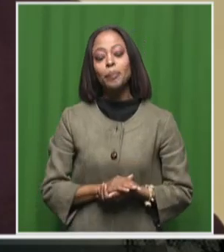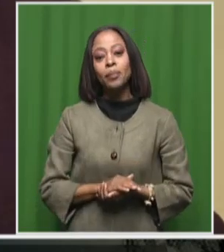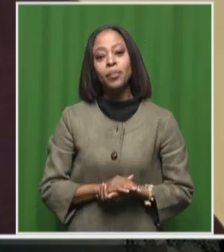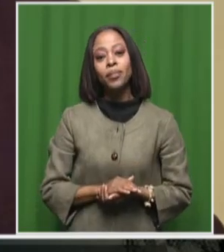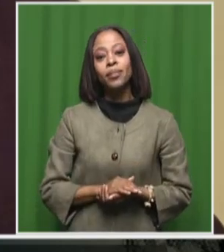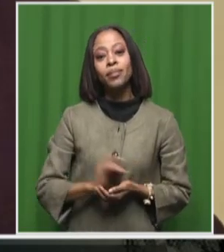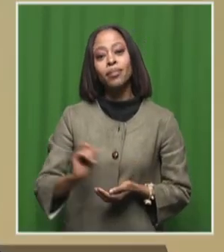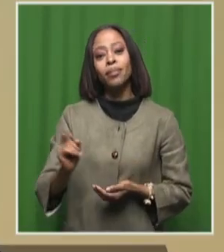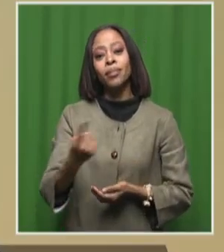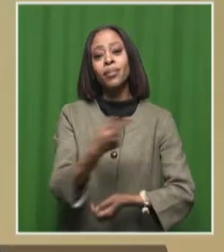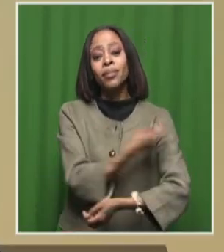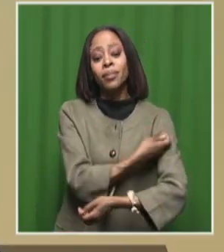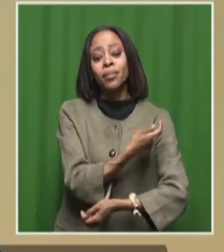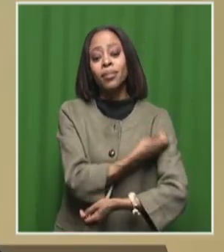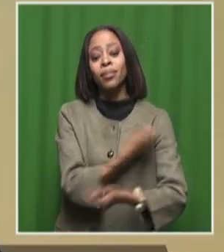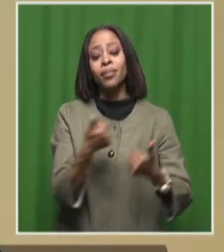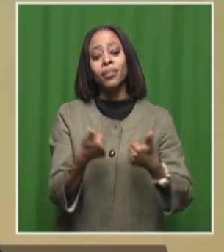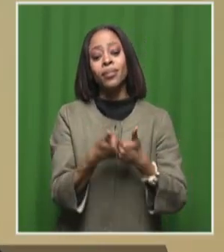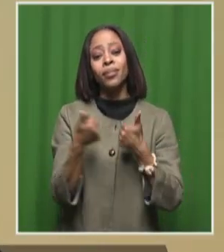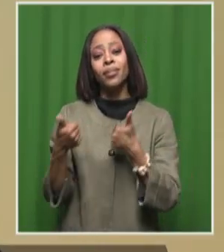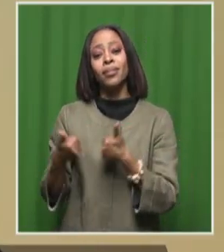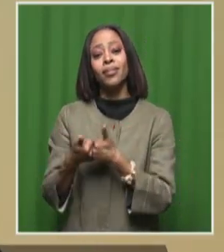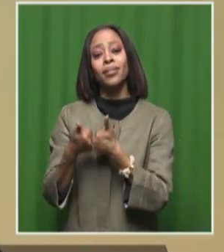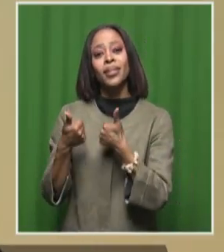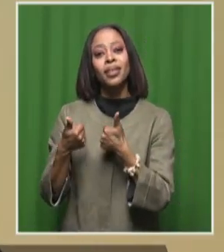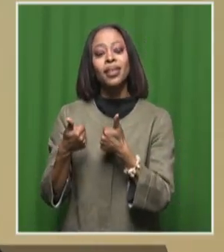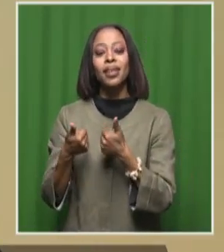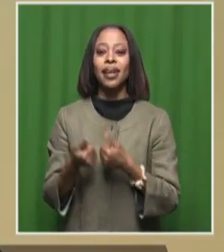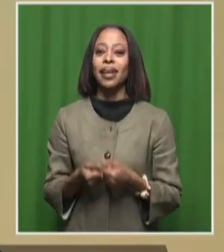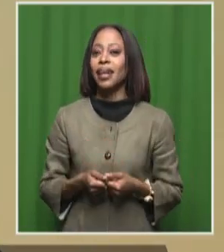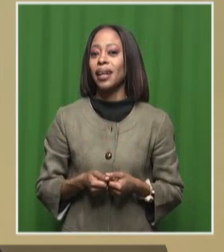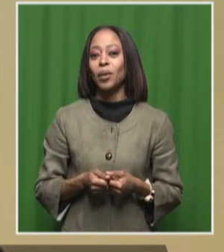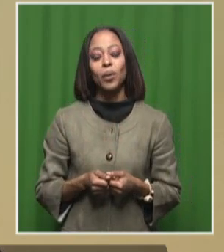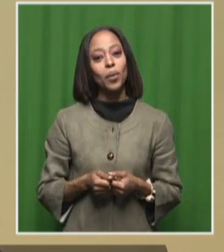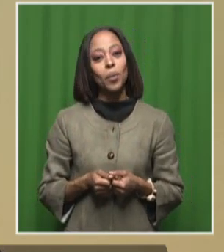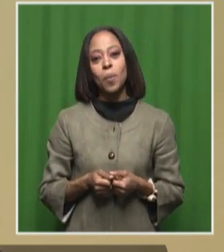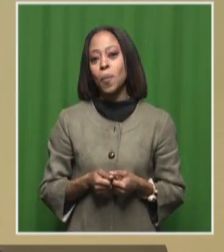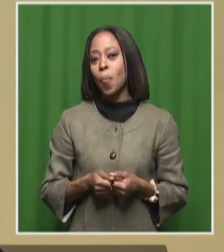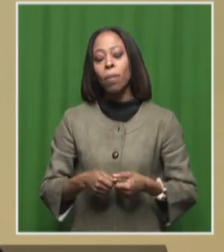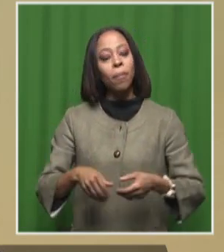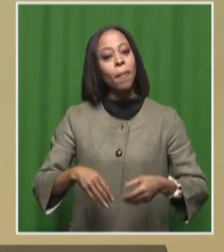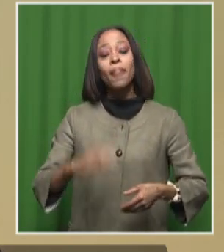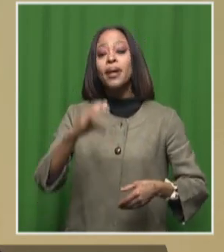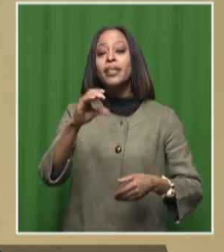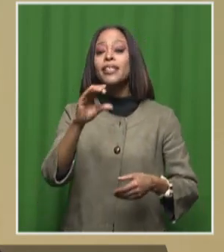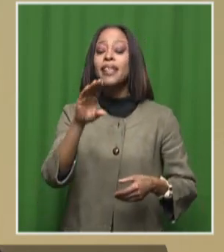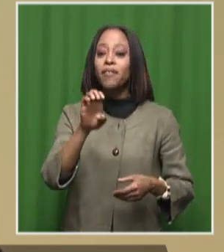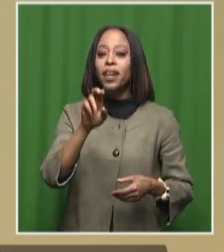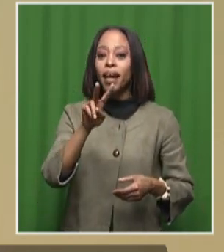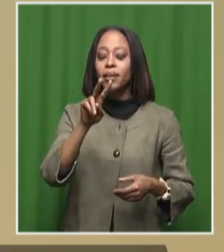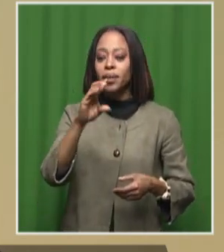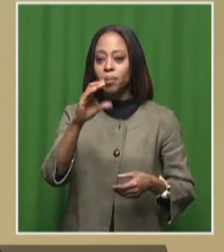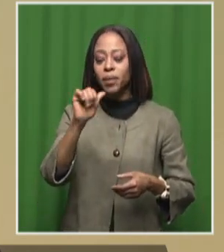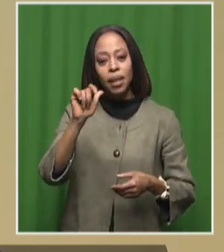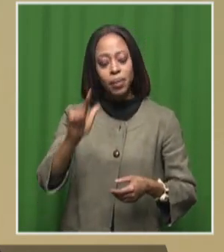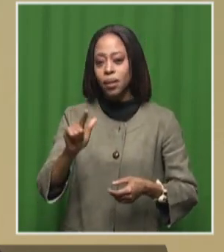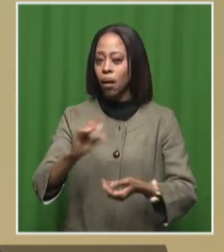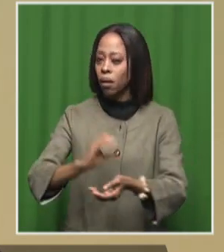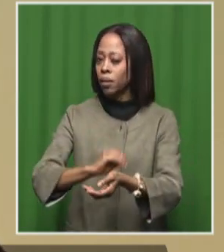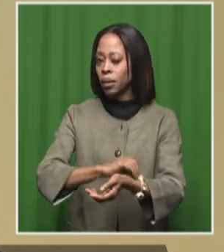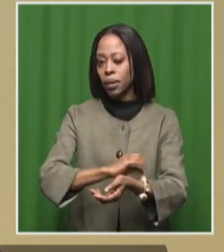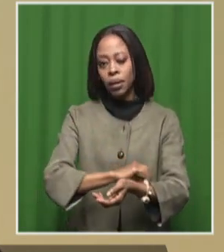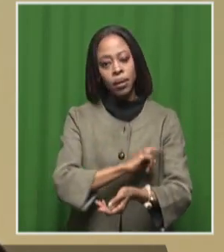there are challenges. But in HPV, human papilloma virus specifically, I must say